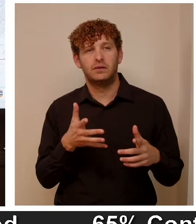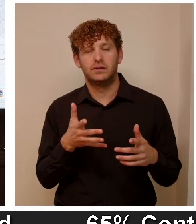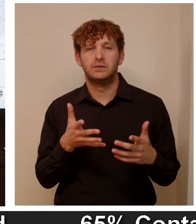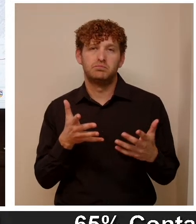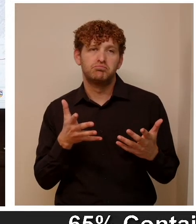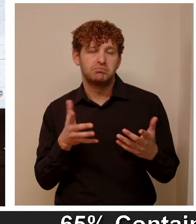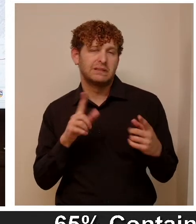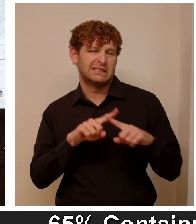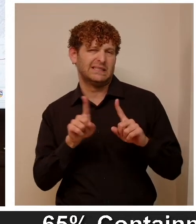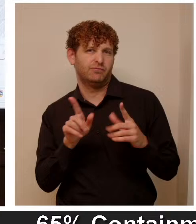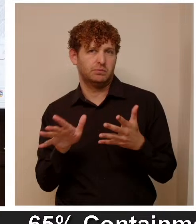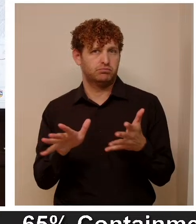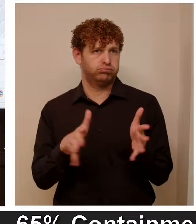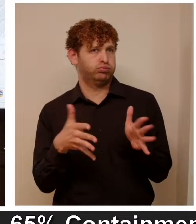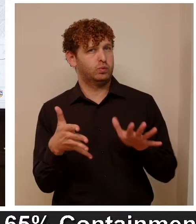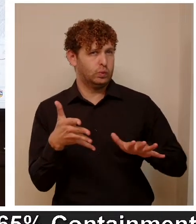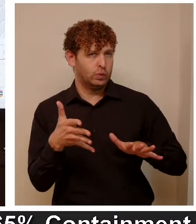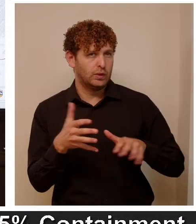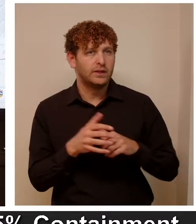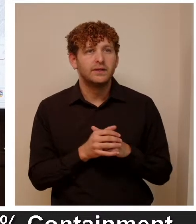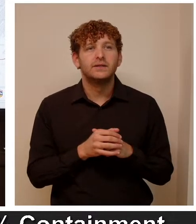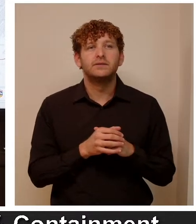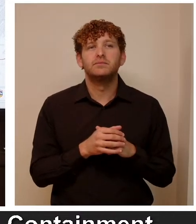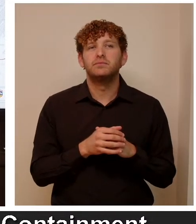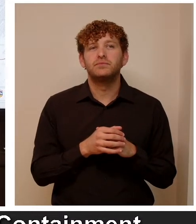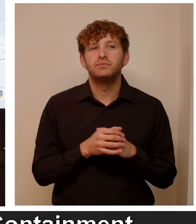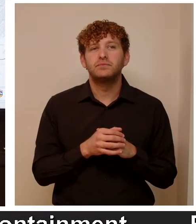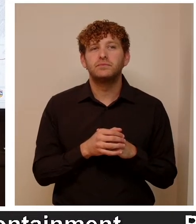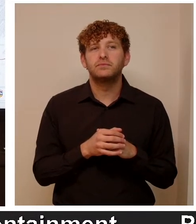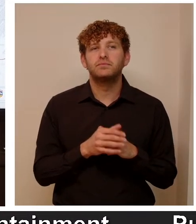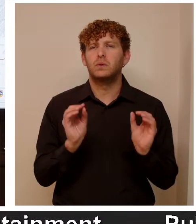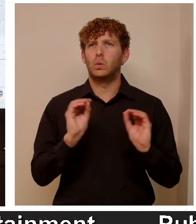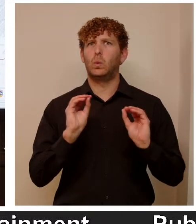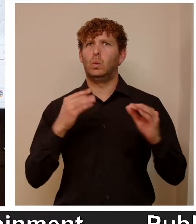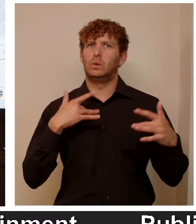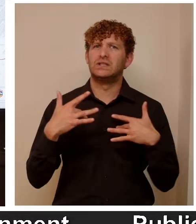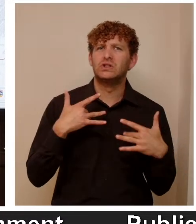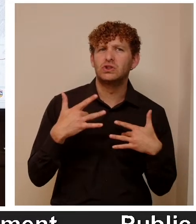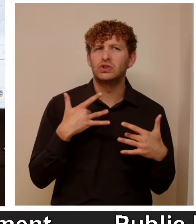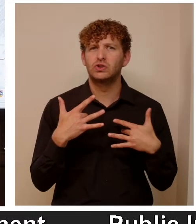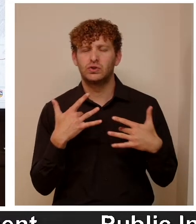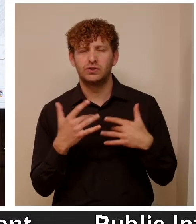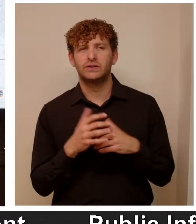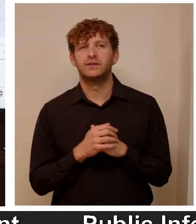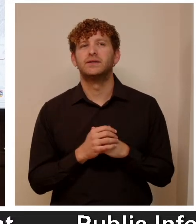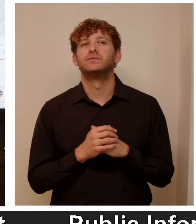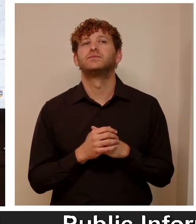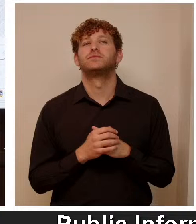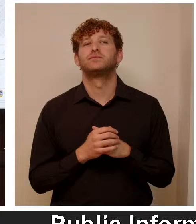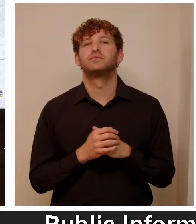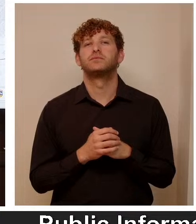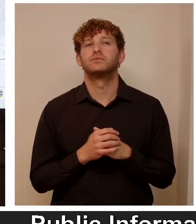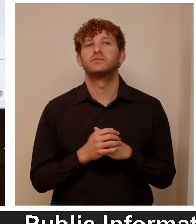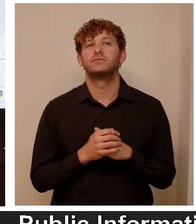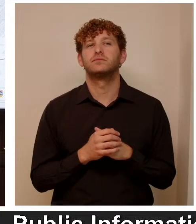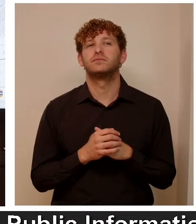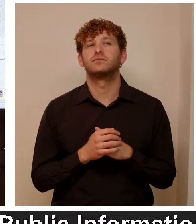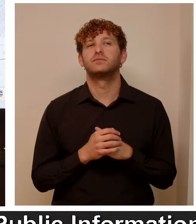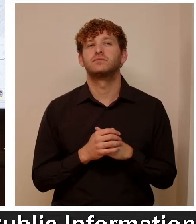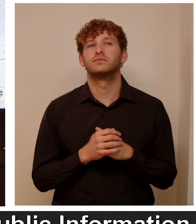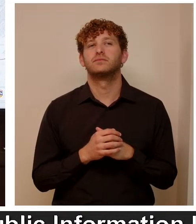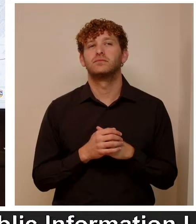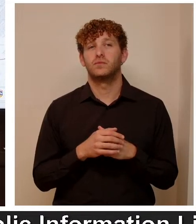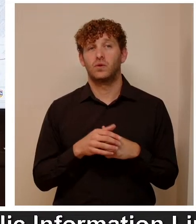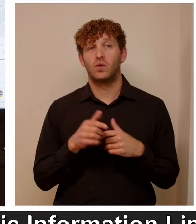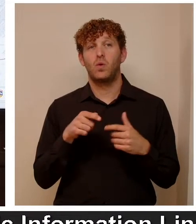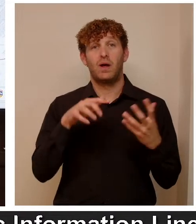recently, but hasn't really caused any major concerns, and the wind hasn't been that strong. We're going to keep this marine influence through